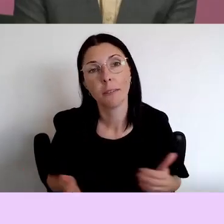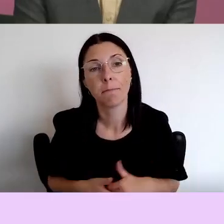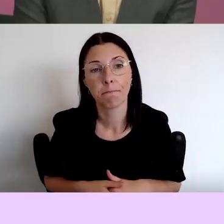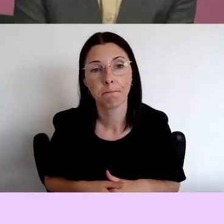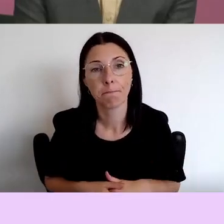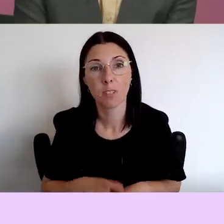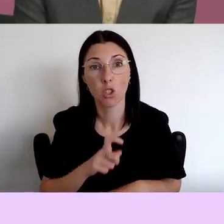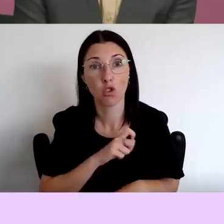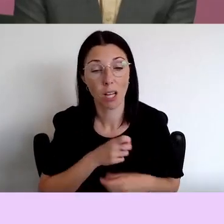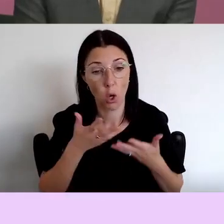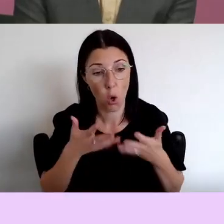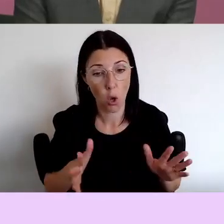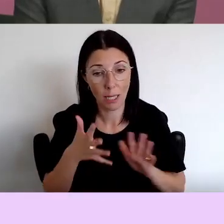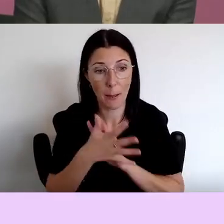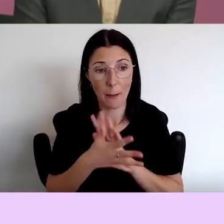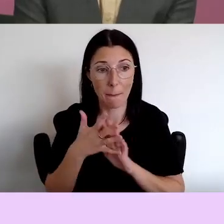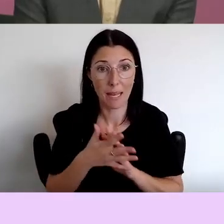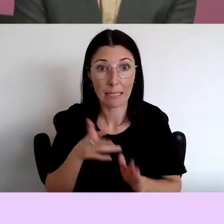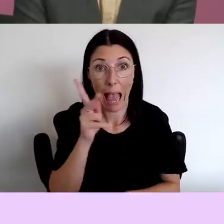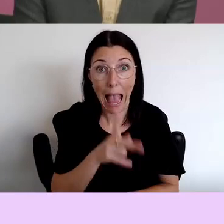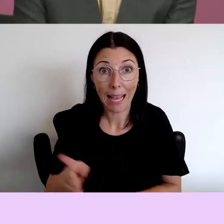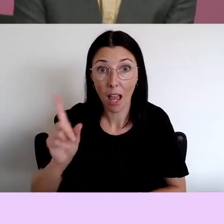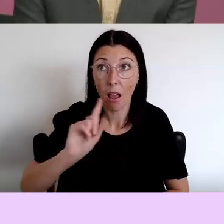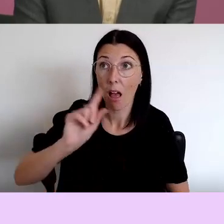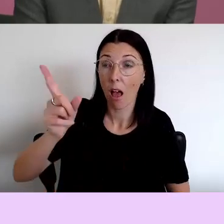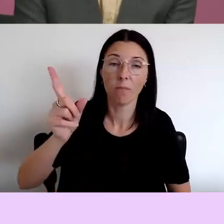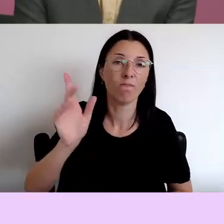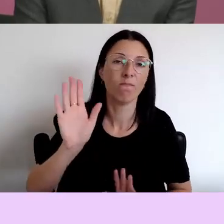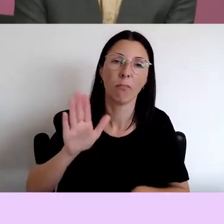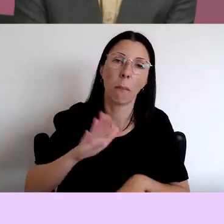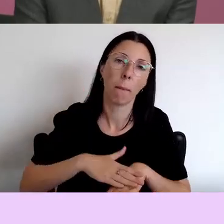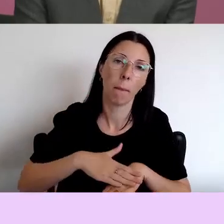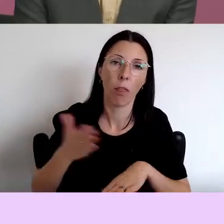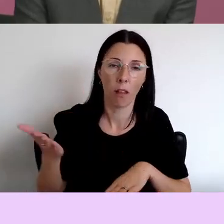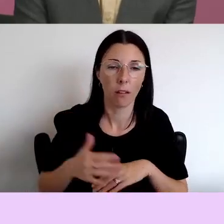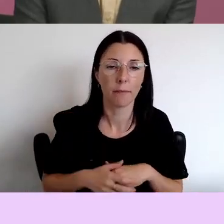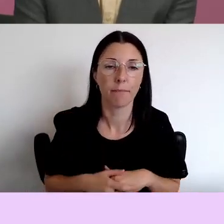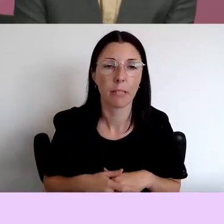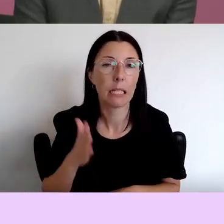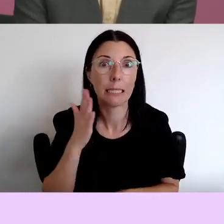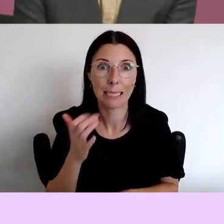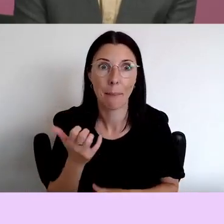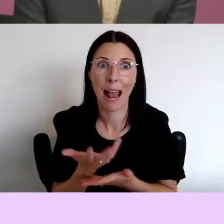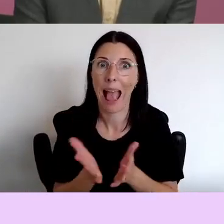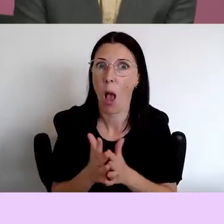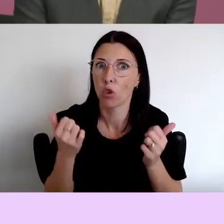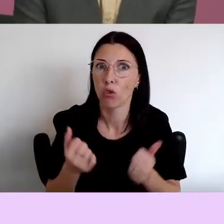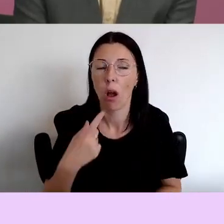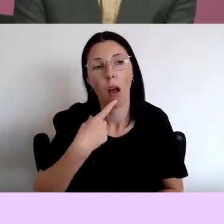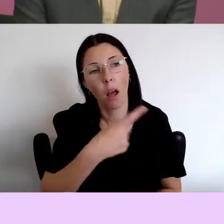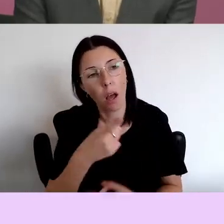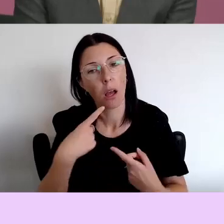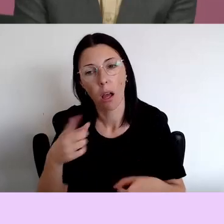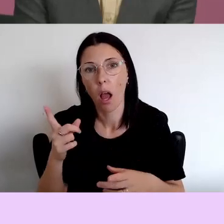erodes, so does their willingness to speak up again. No matter how strong our speak up messaging is, without proper follow through,